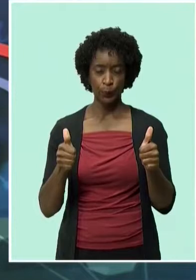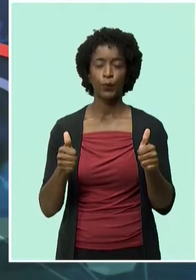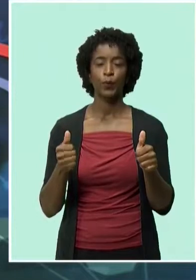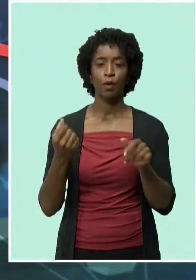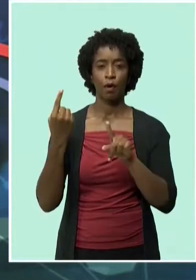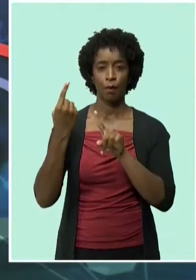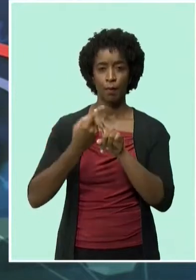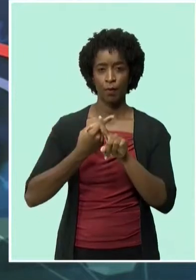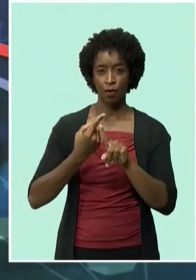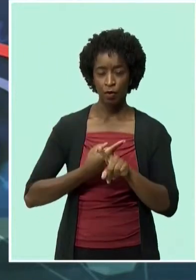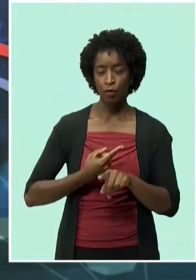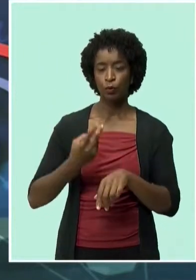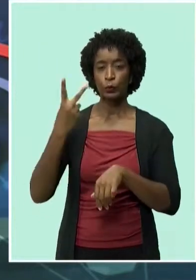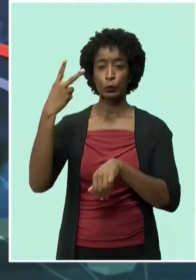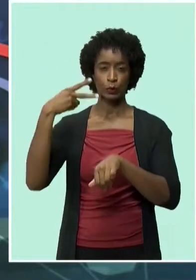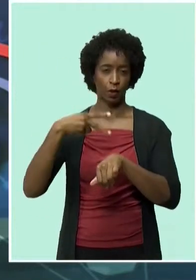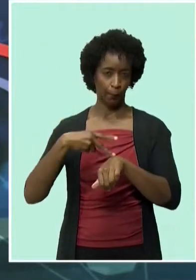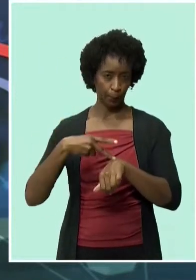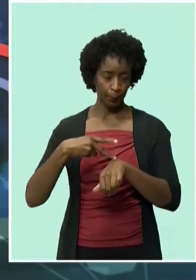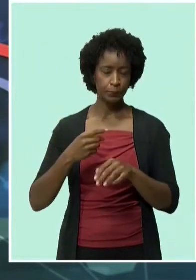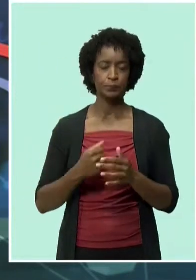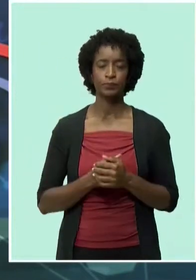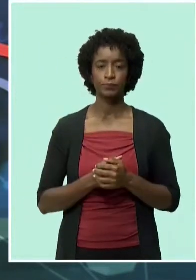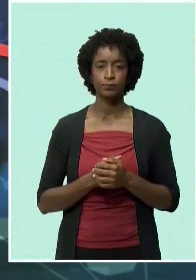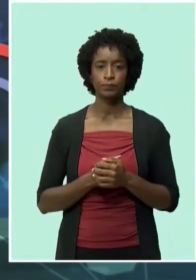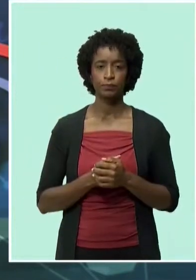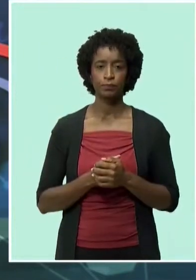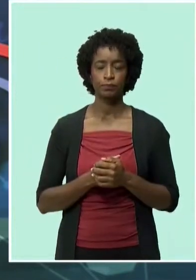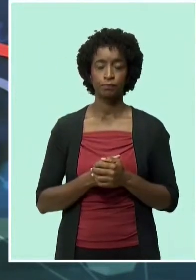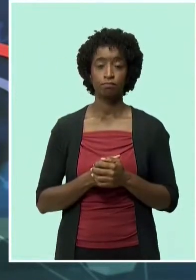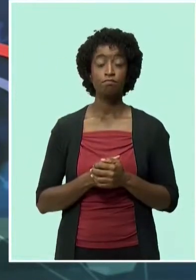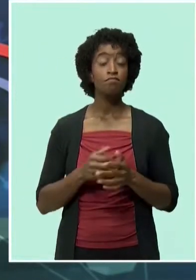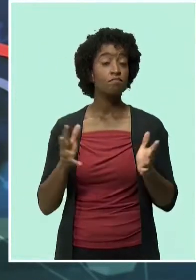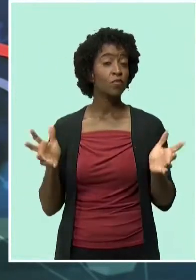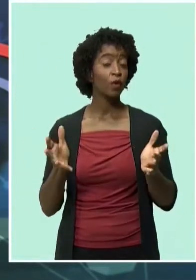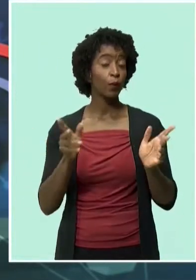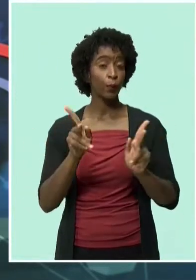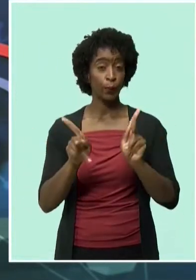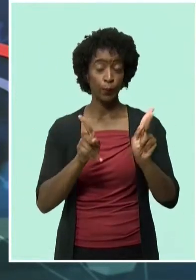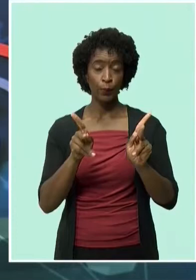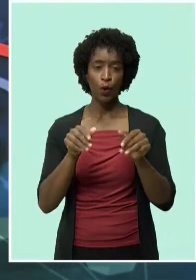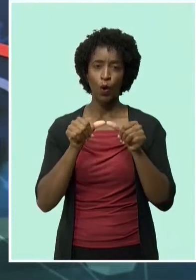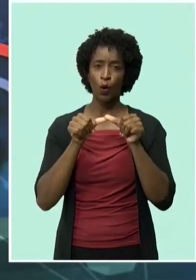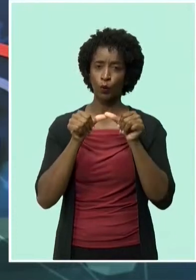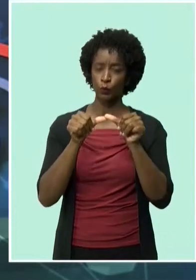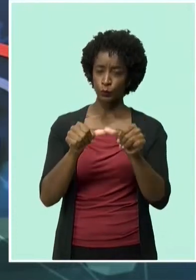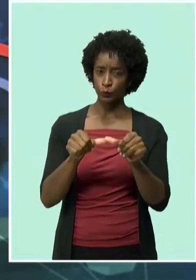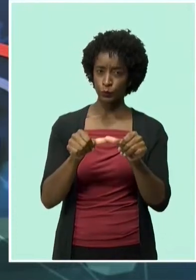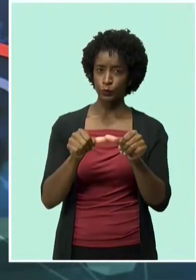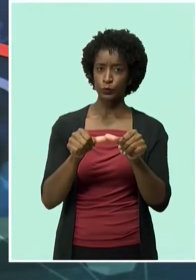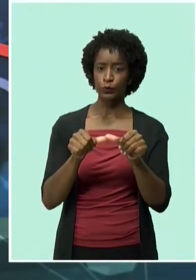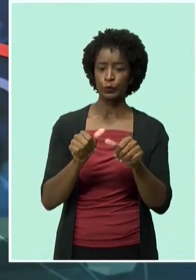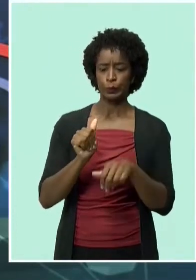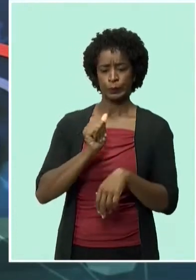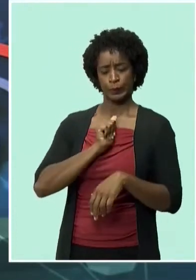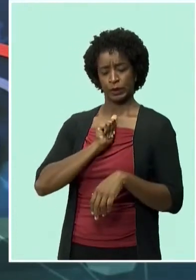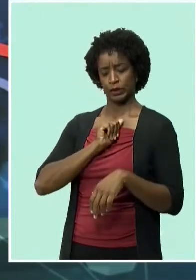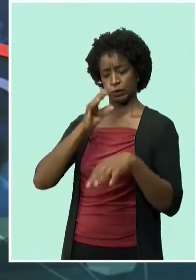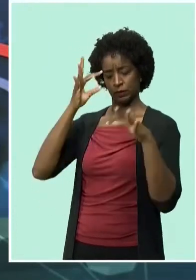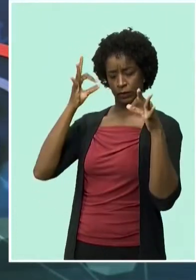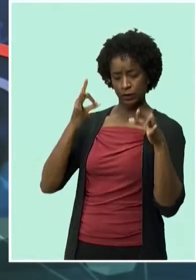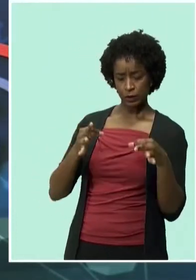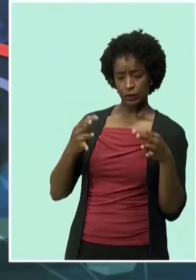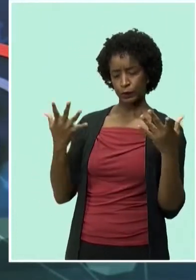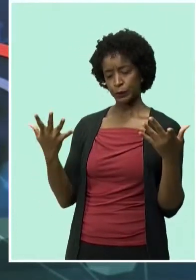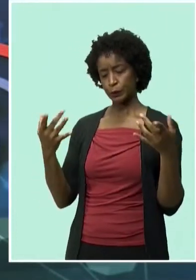COVID-19 statistics. The ministry is encouraging members of the public to continue to exercise personal responsibility to